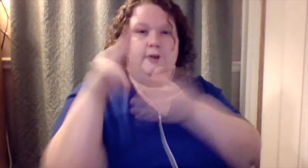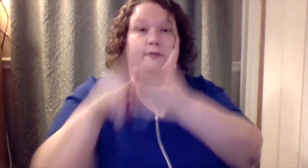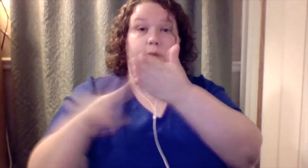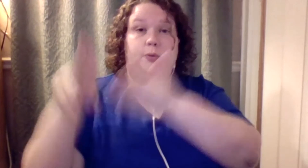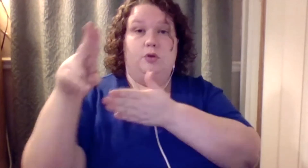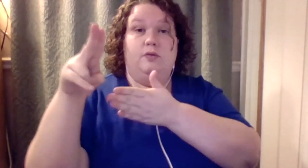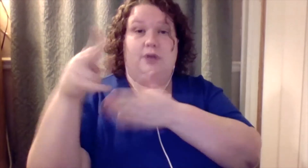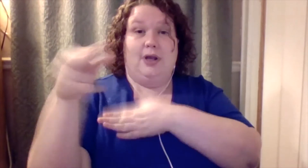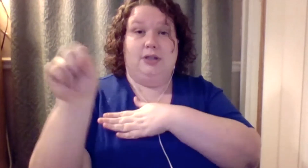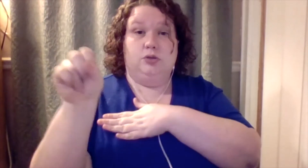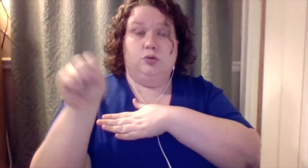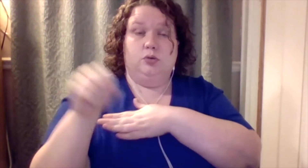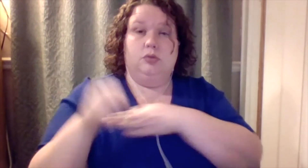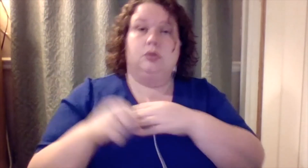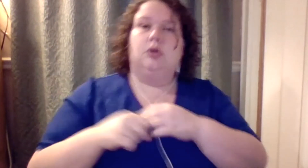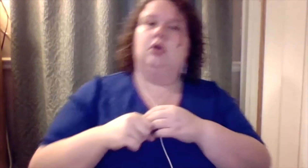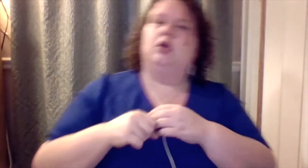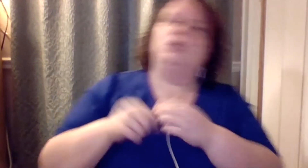the 05?